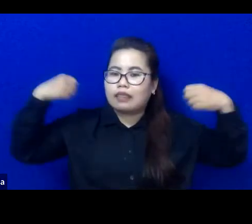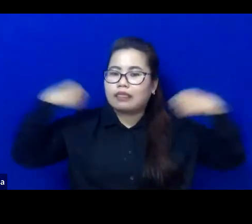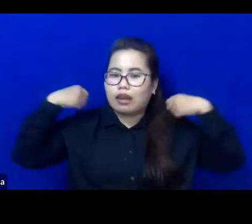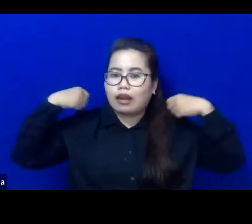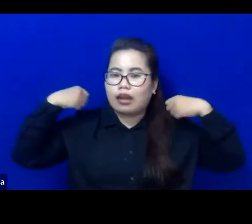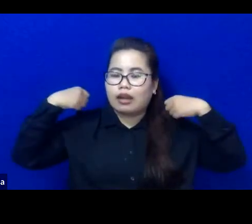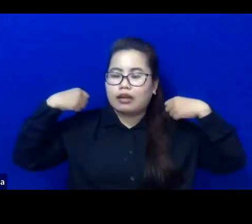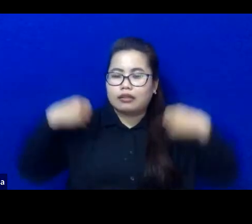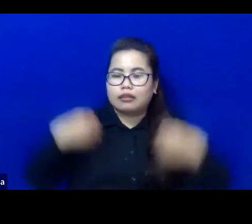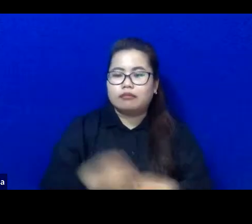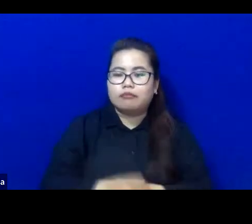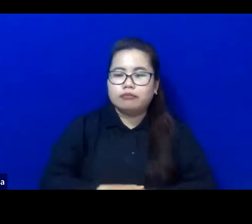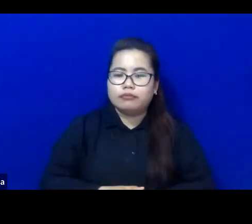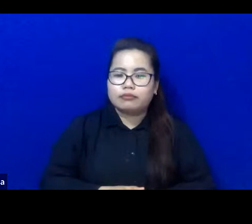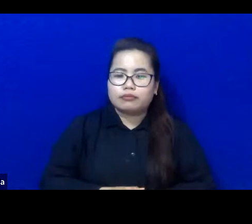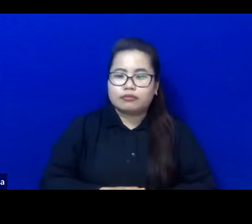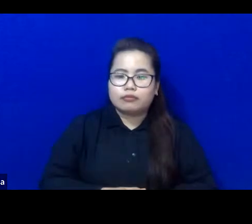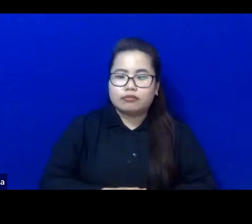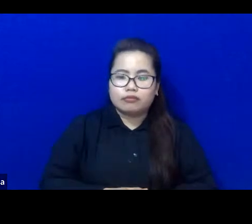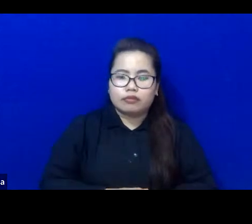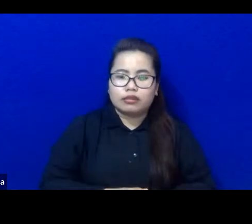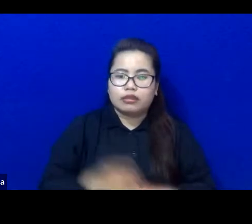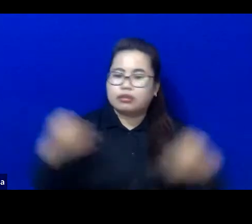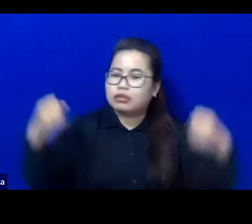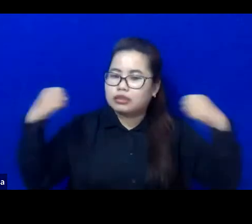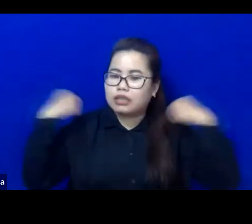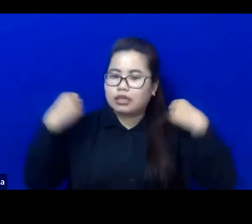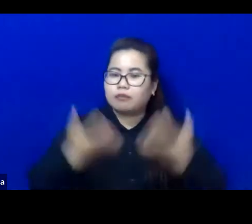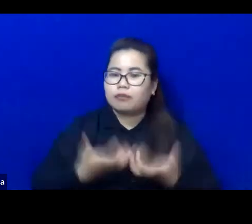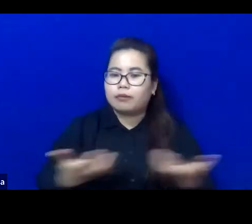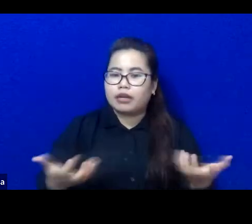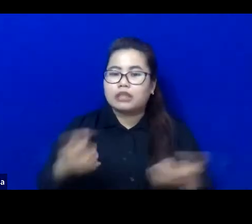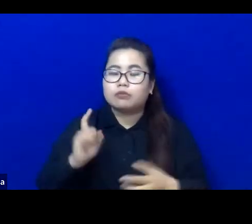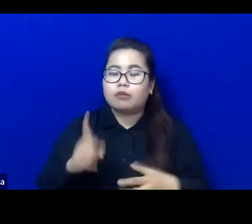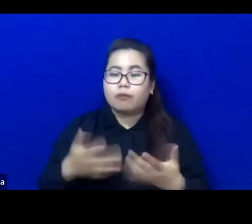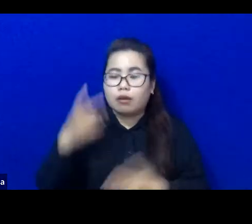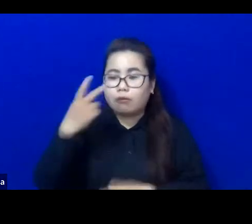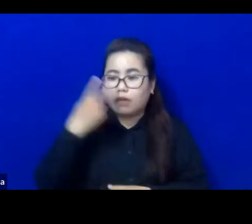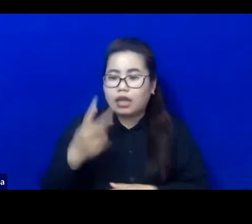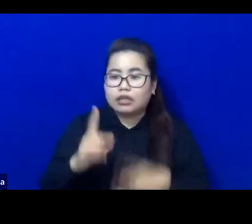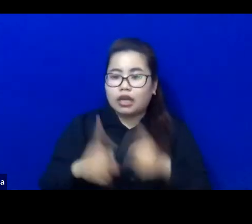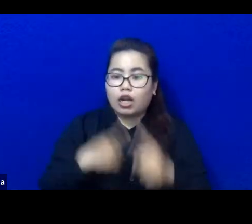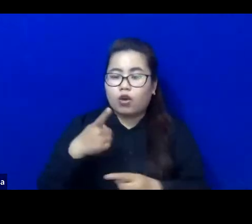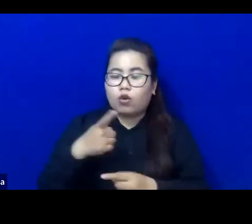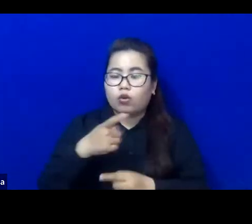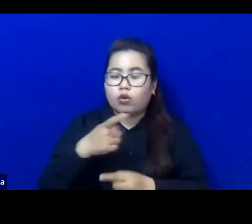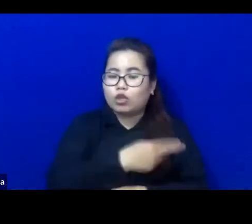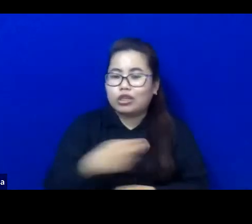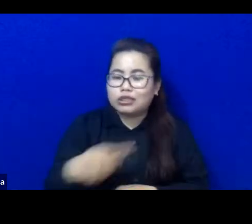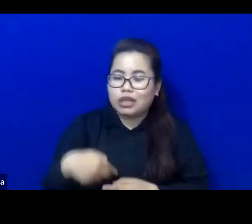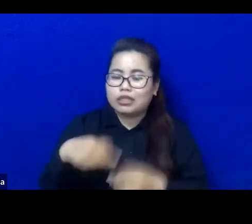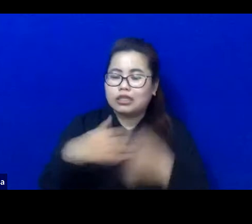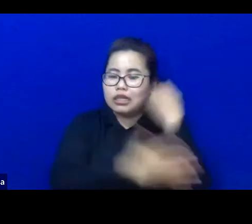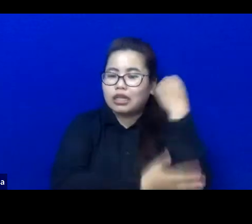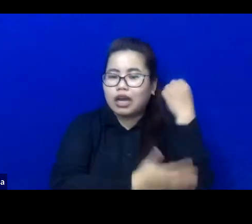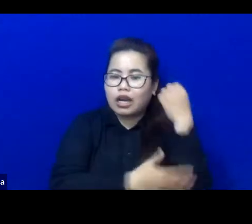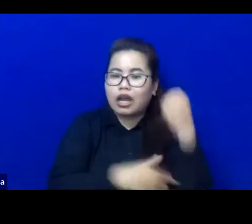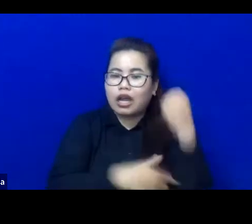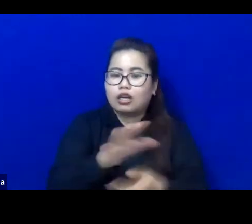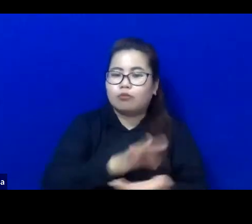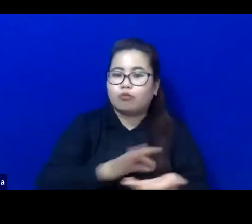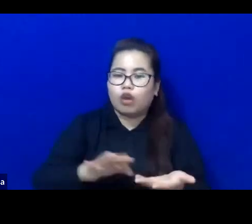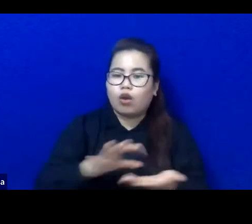remote from urban cities, that means the problems is even bigger. But I